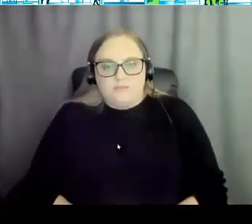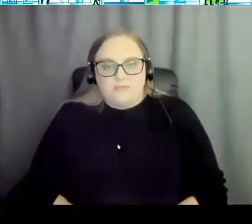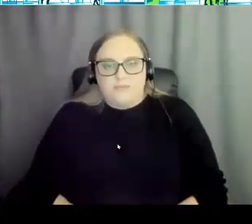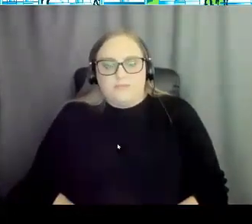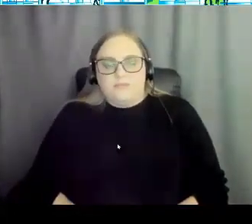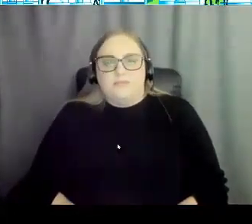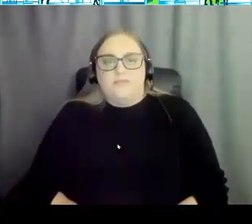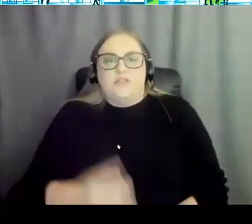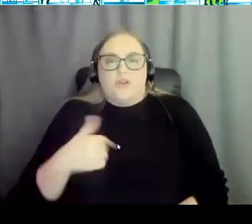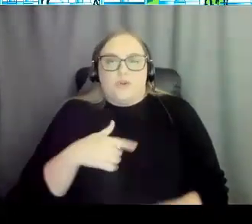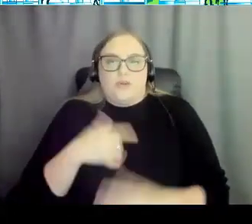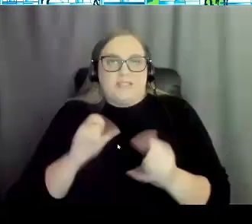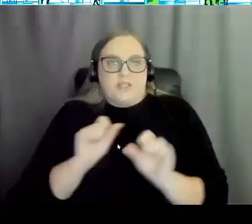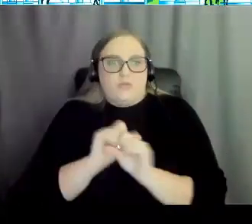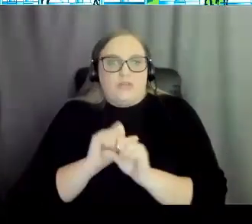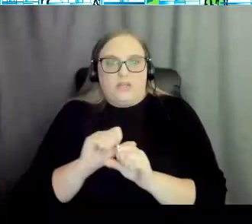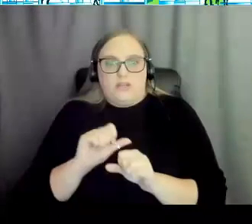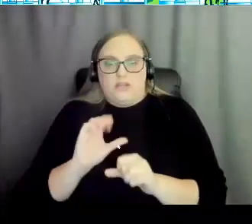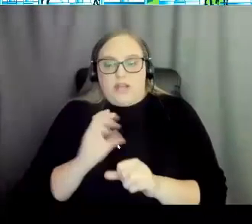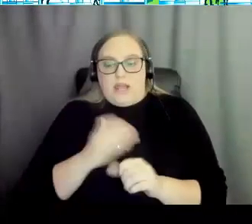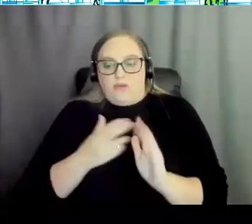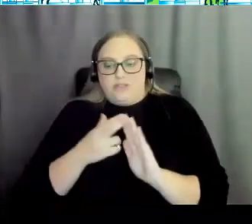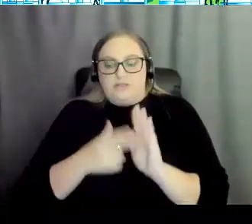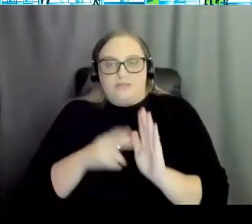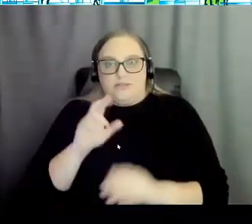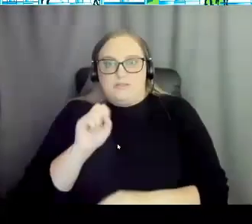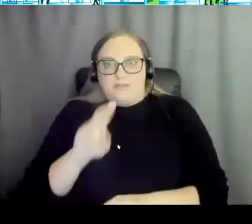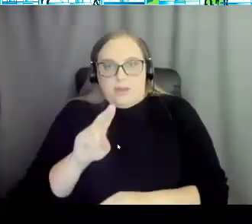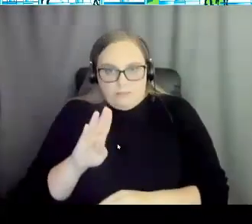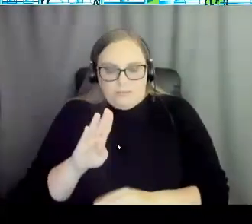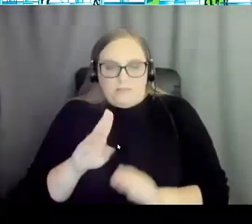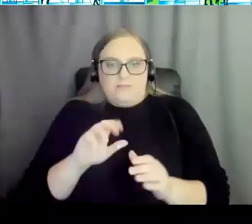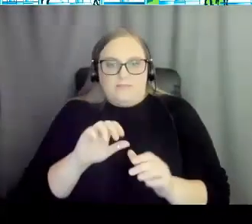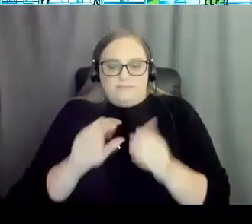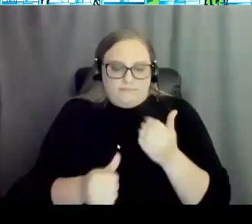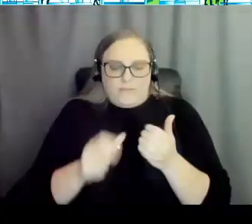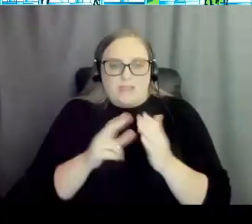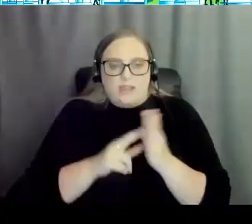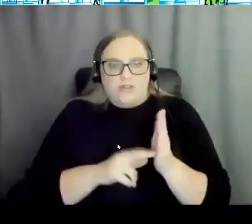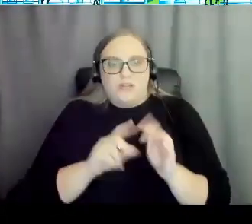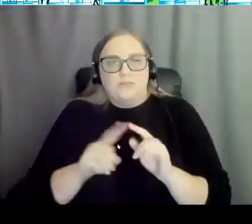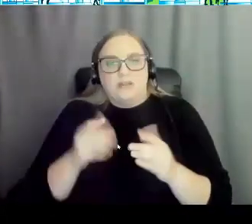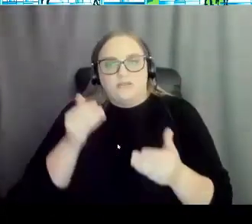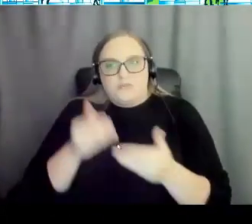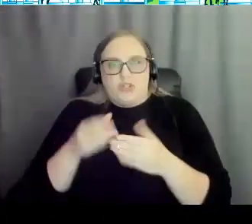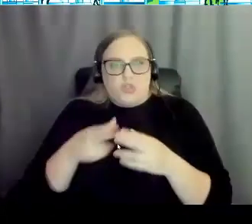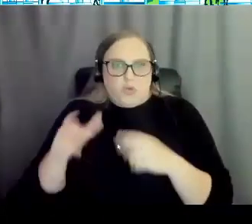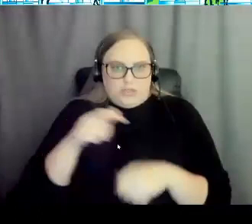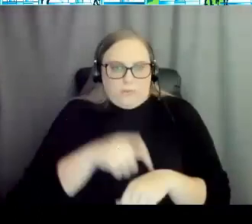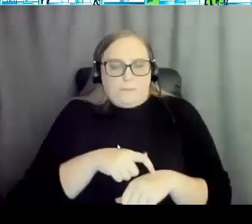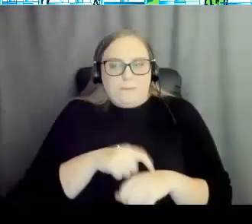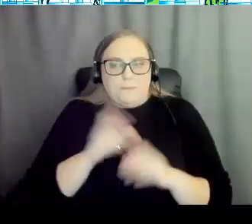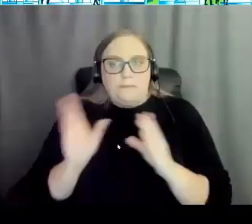We are still working on getting our subcontract in place, but we do have a near to short-term plan